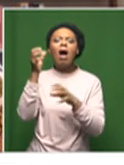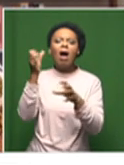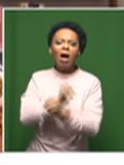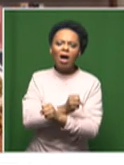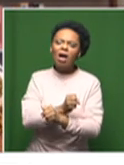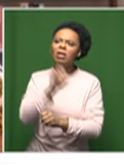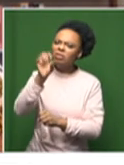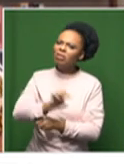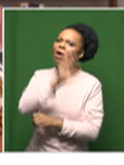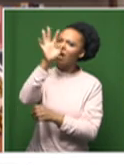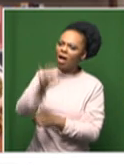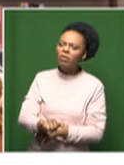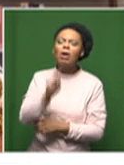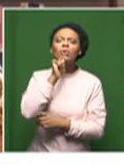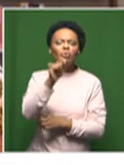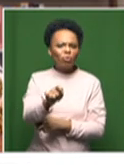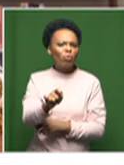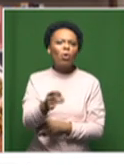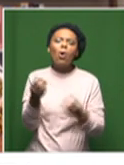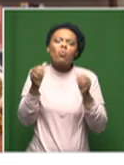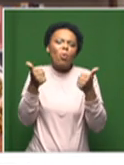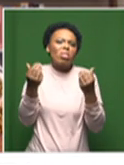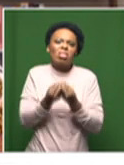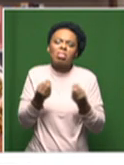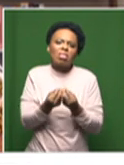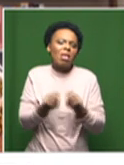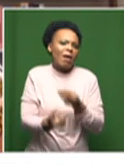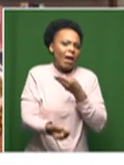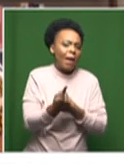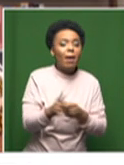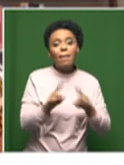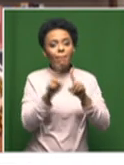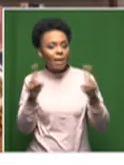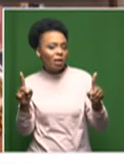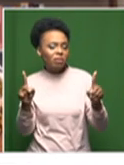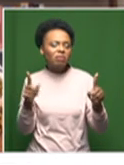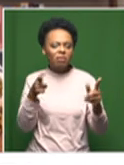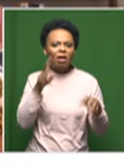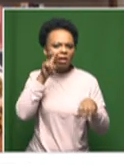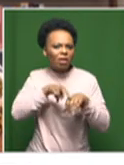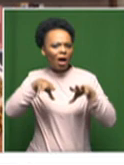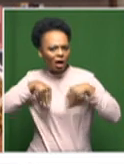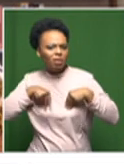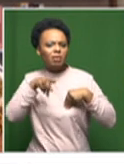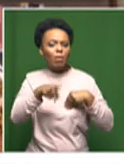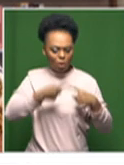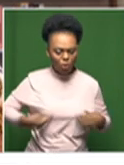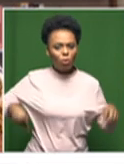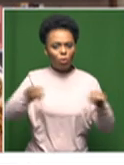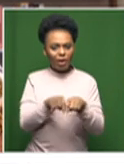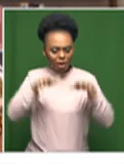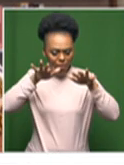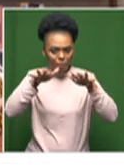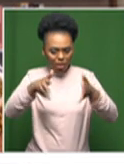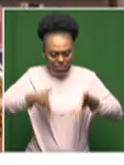Africans really have a good thing going, but we also have to somehow accept that we as citizens perhaps have